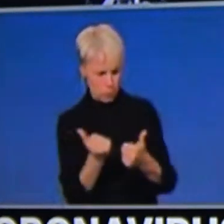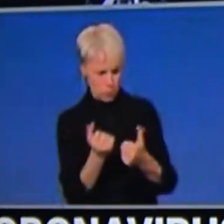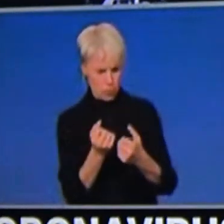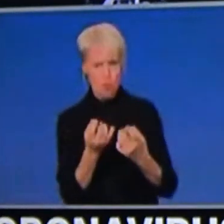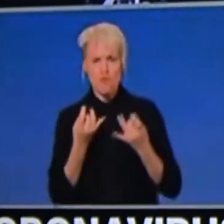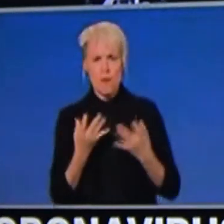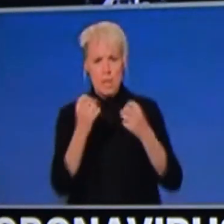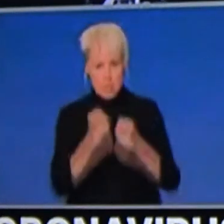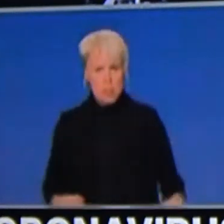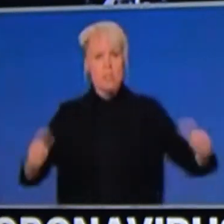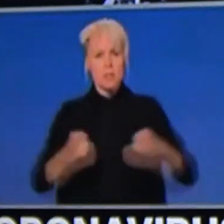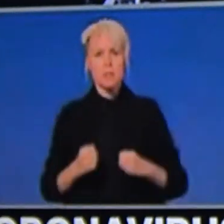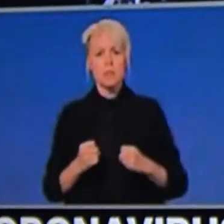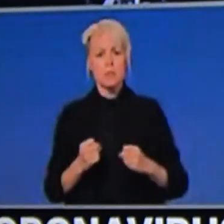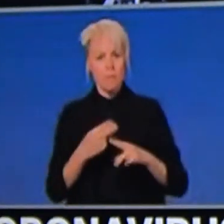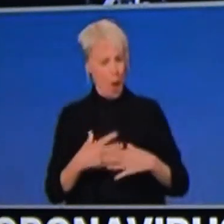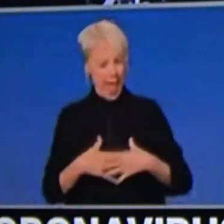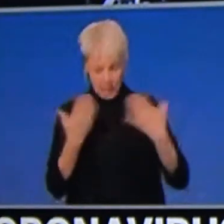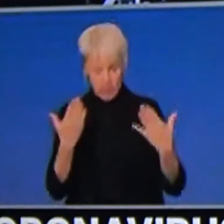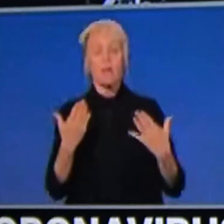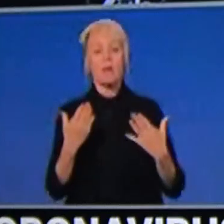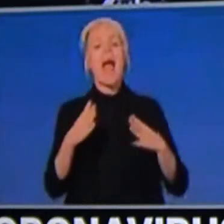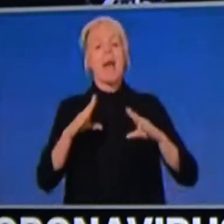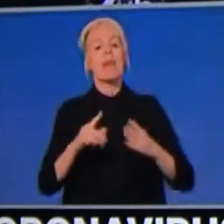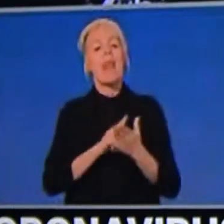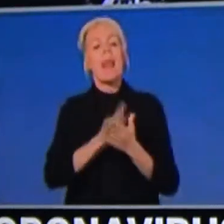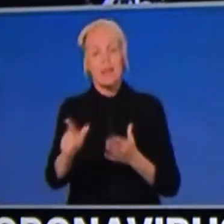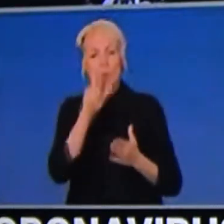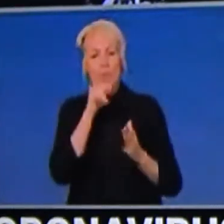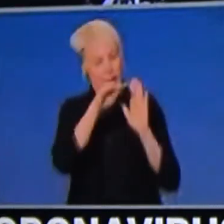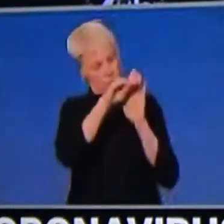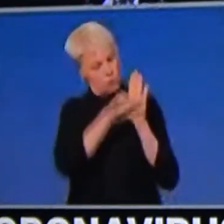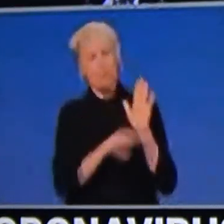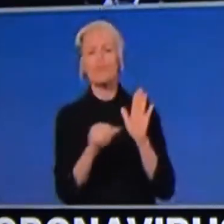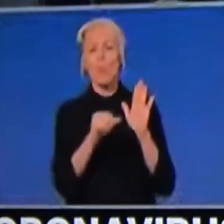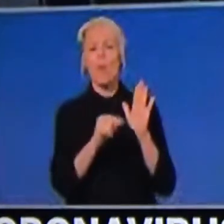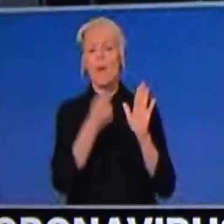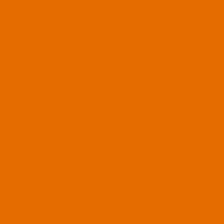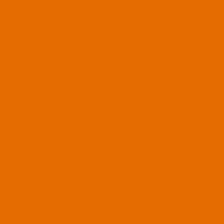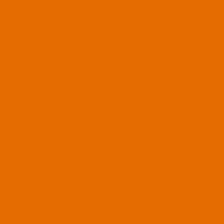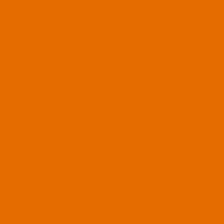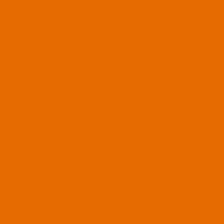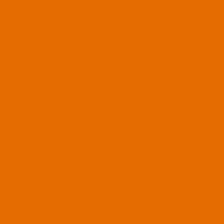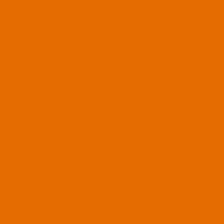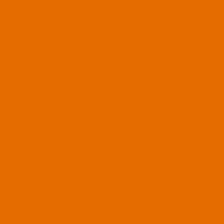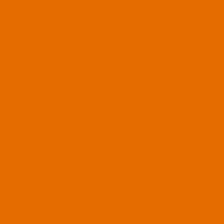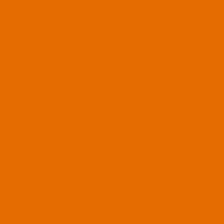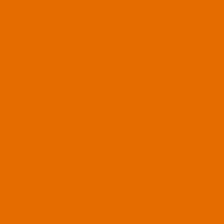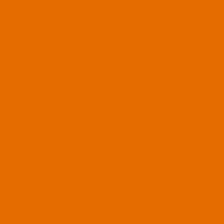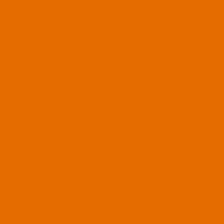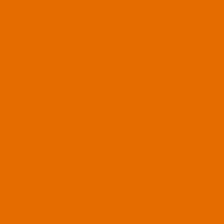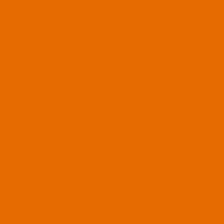with the least amount of social disruption, but the best possible public health control. Thanks, PM. Thanks, Brendan.